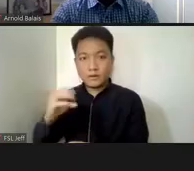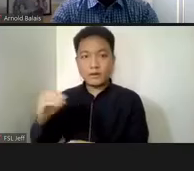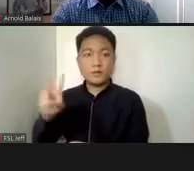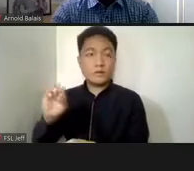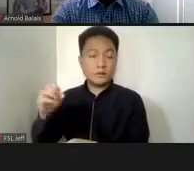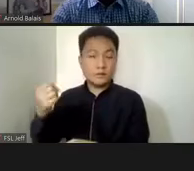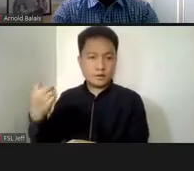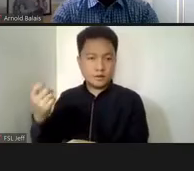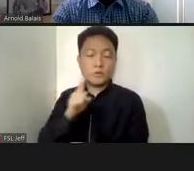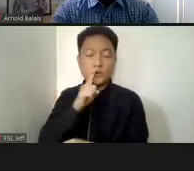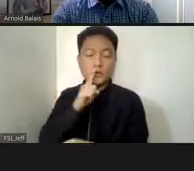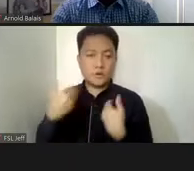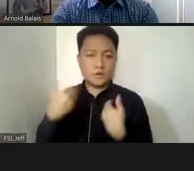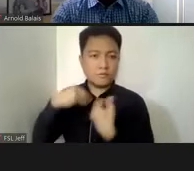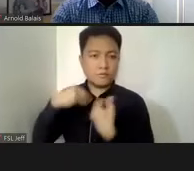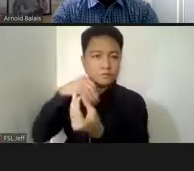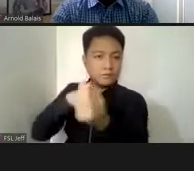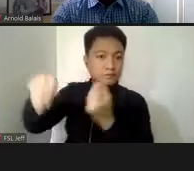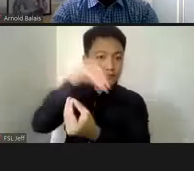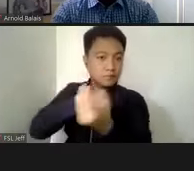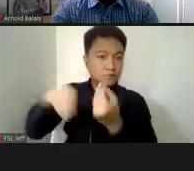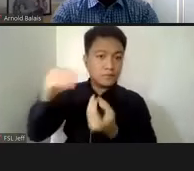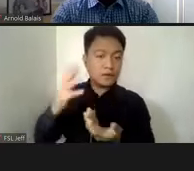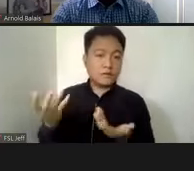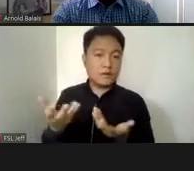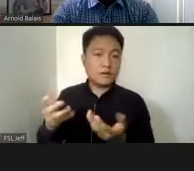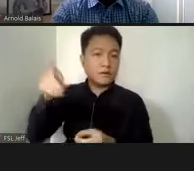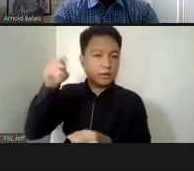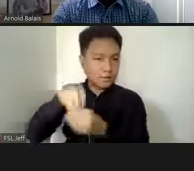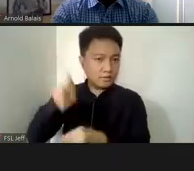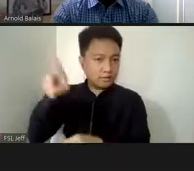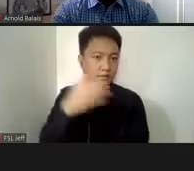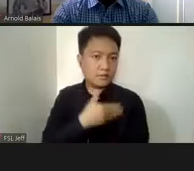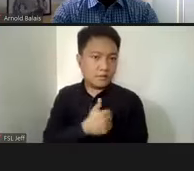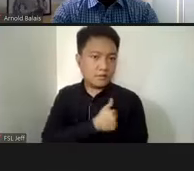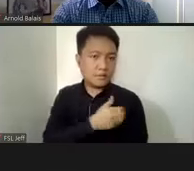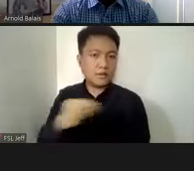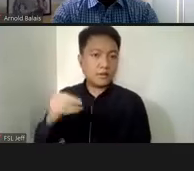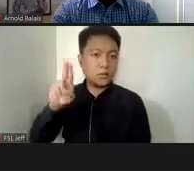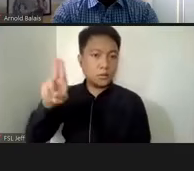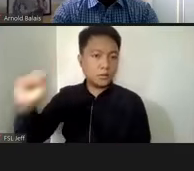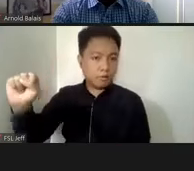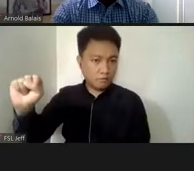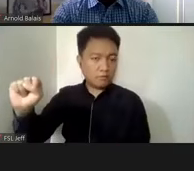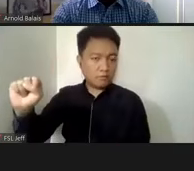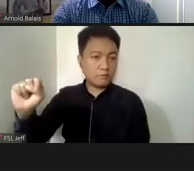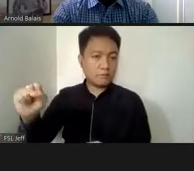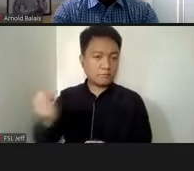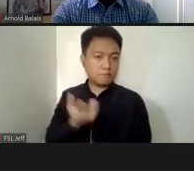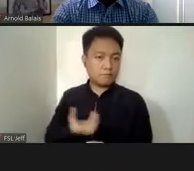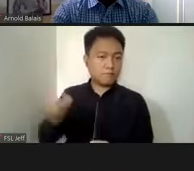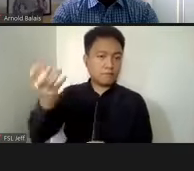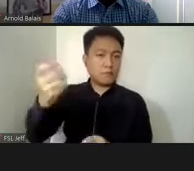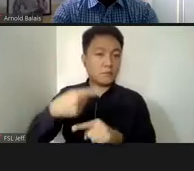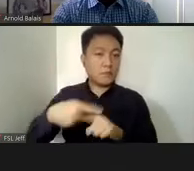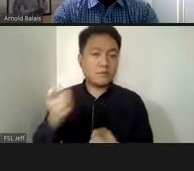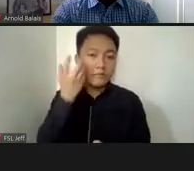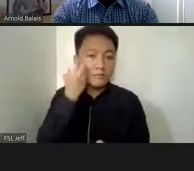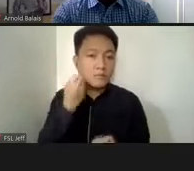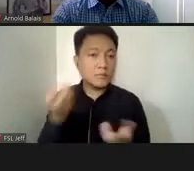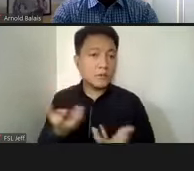But what we are lacking is promoting it to our own people. And this is our